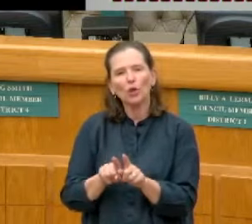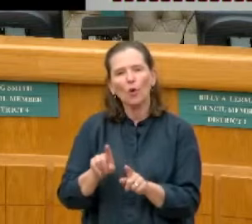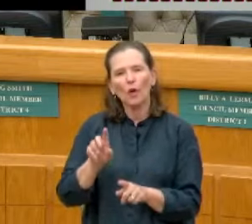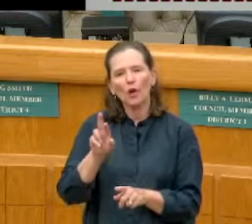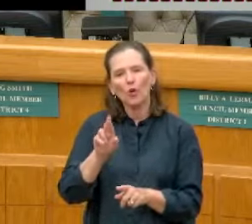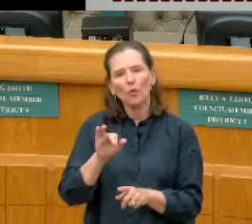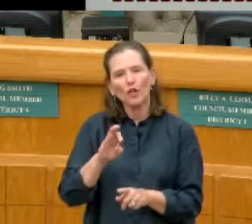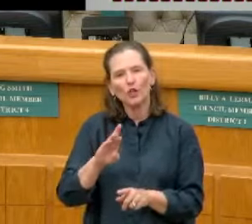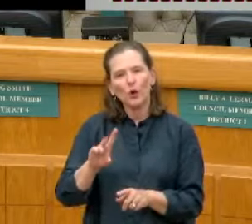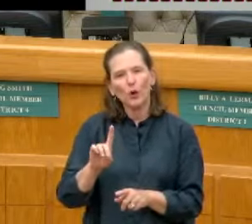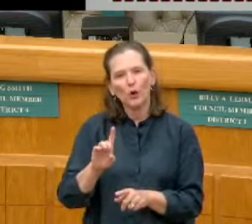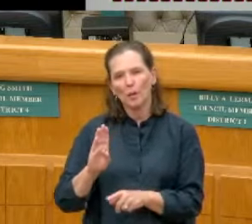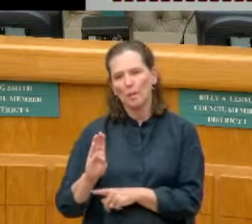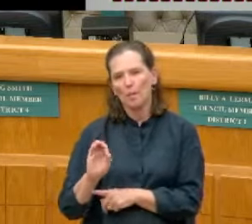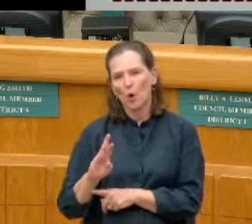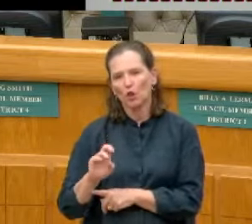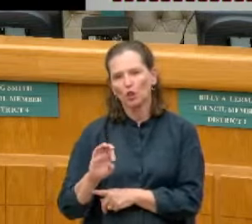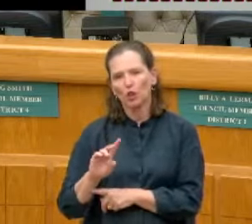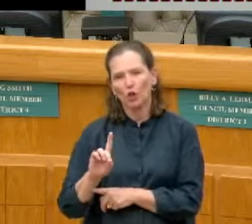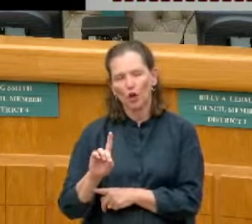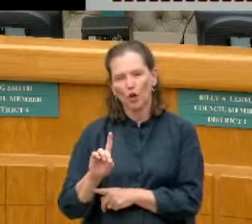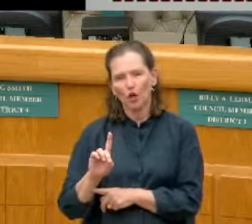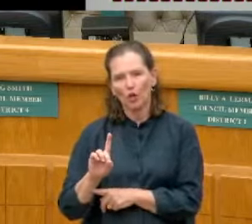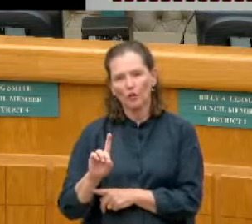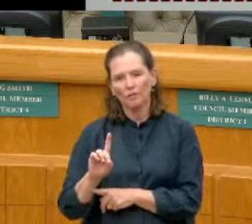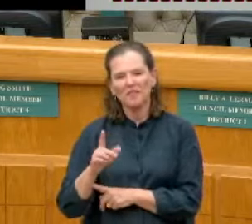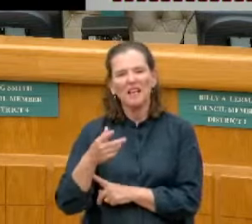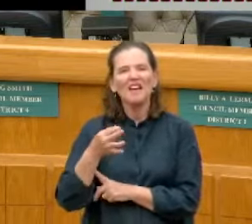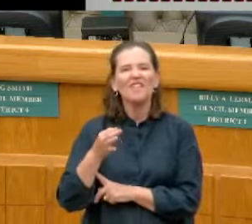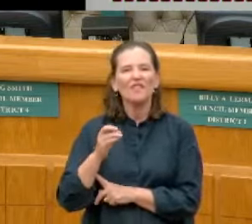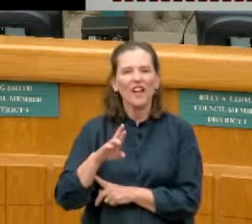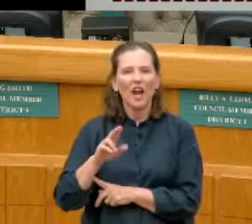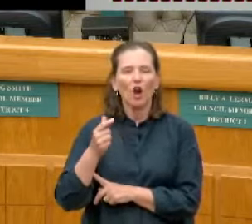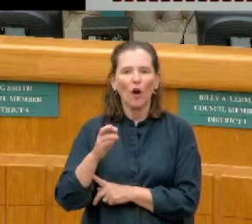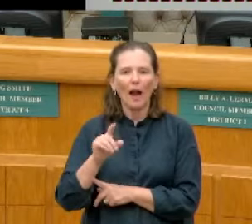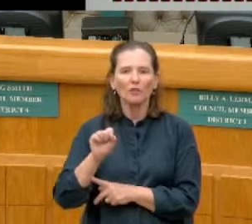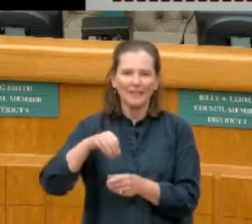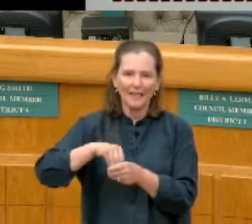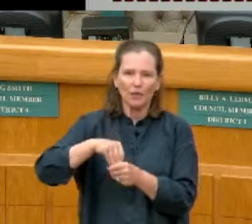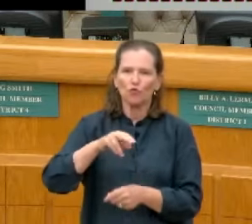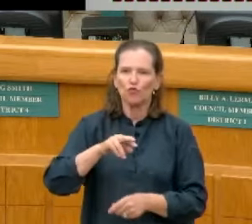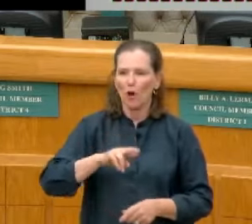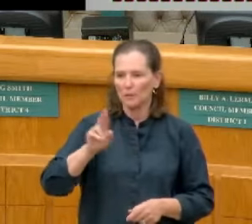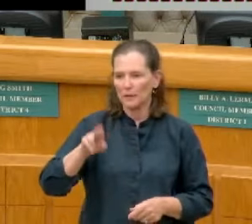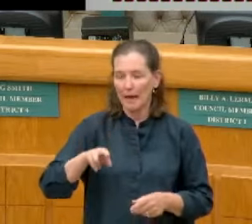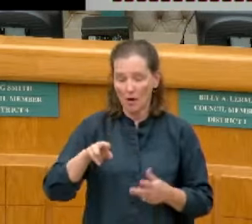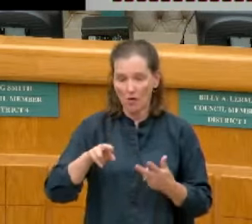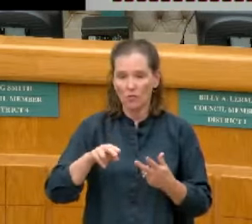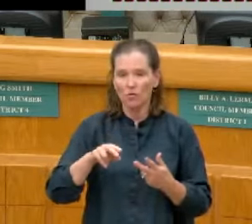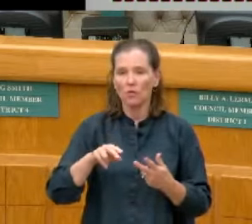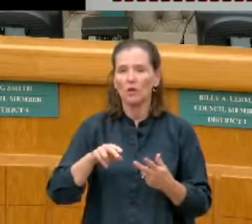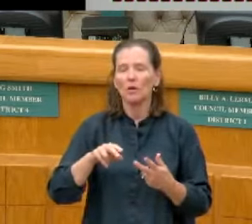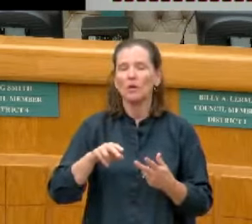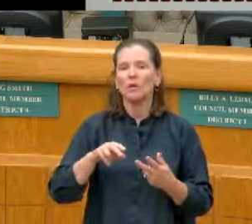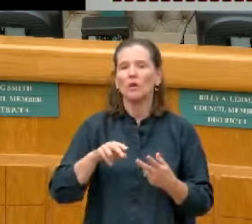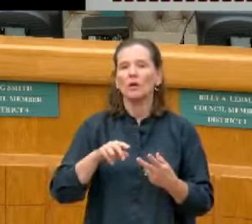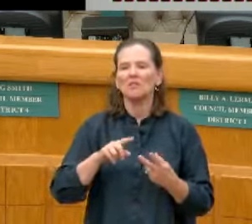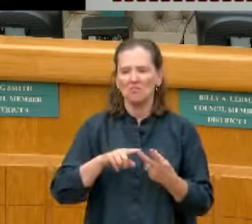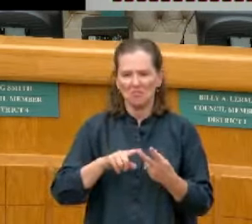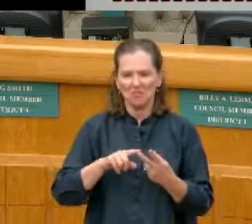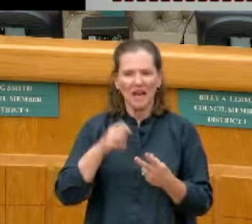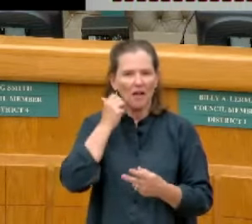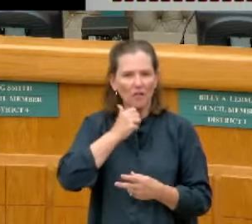a.m. to 7 p.m. And they do take some walk-ins, but you have to call the health district first to get that referral process going,